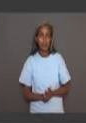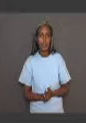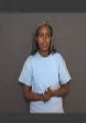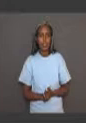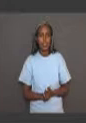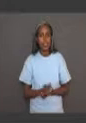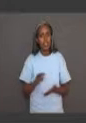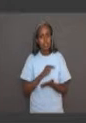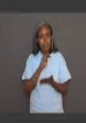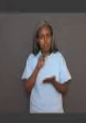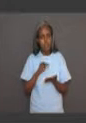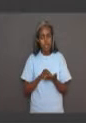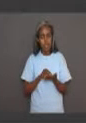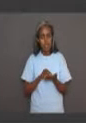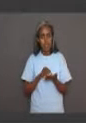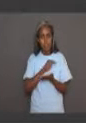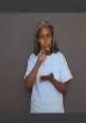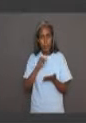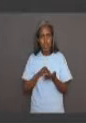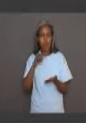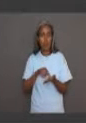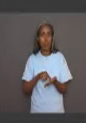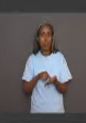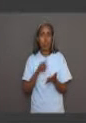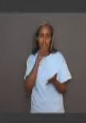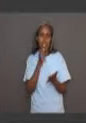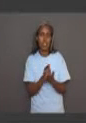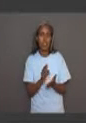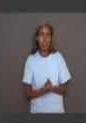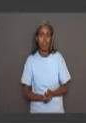The median is the midpoint of the data.